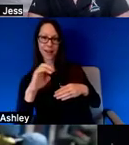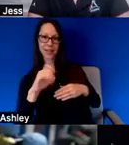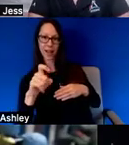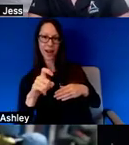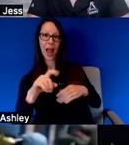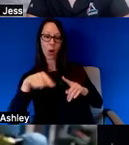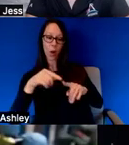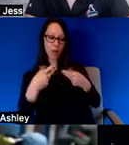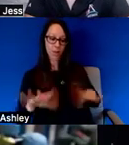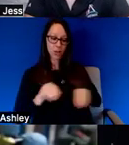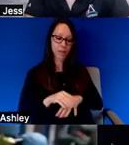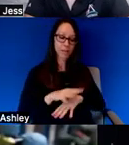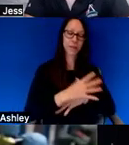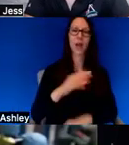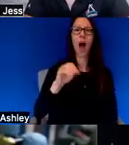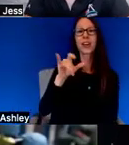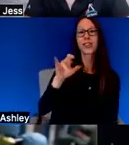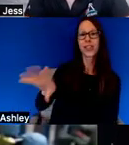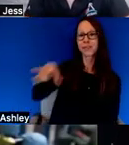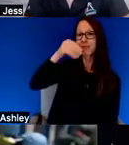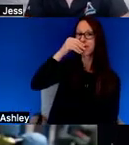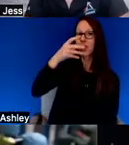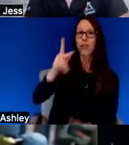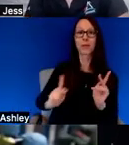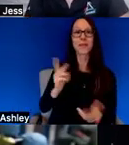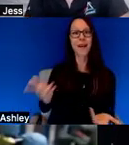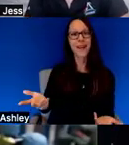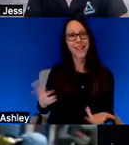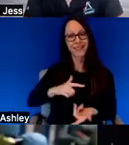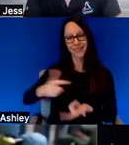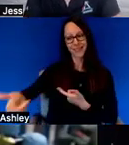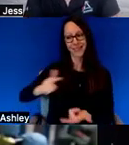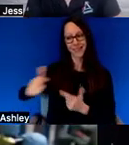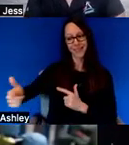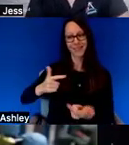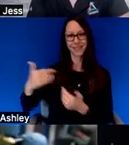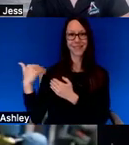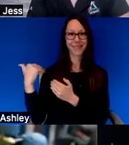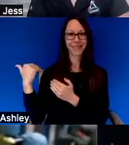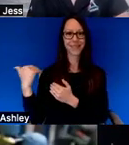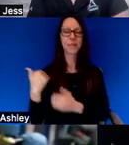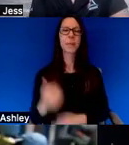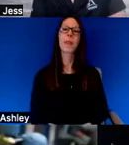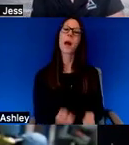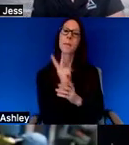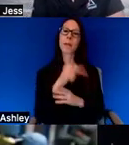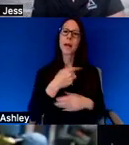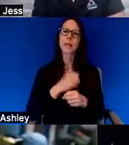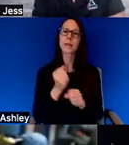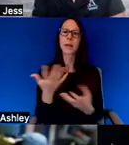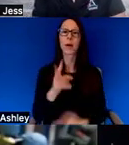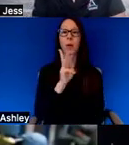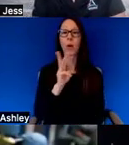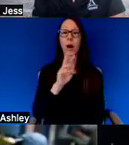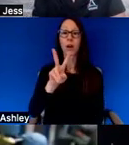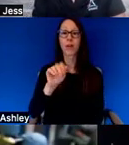Oxygen is actually not the only thing that plants produce. They can produce water vapor. It's just a small amount, but the cool thing about this